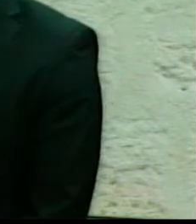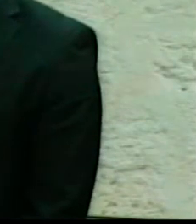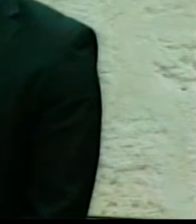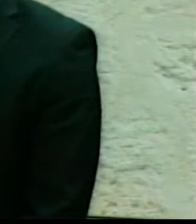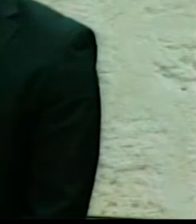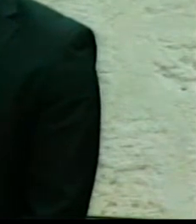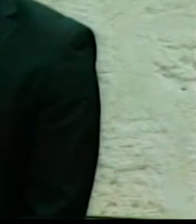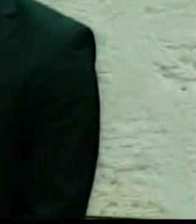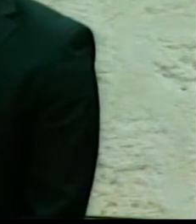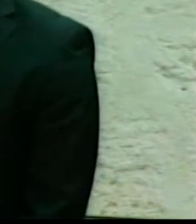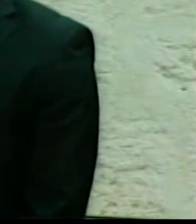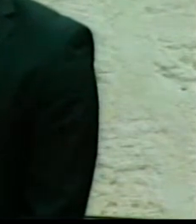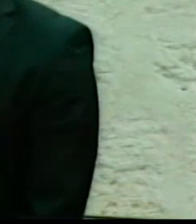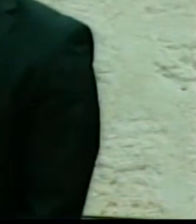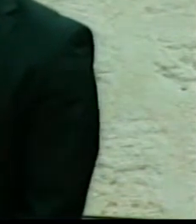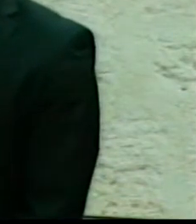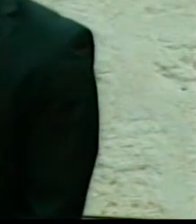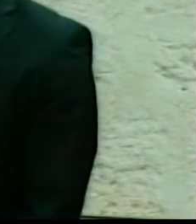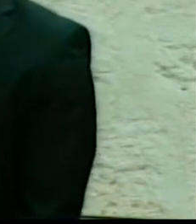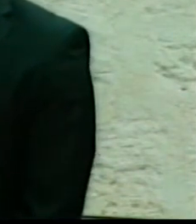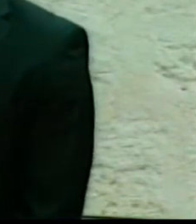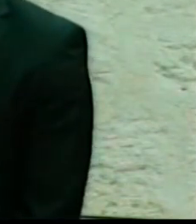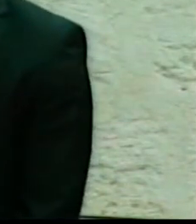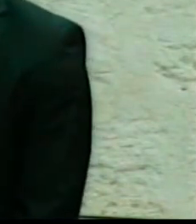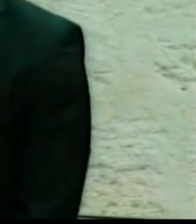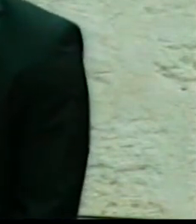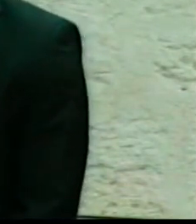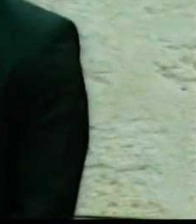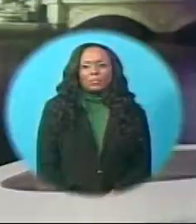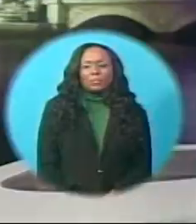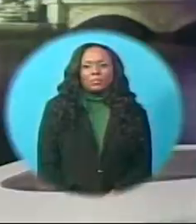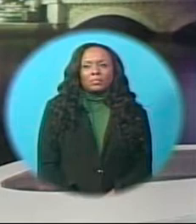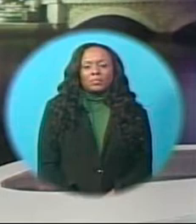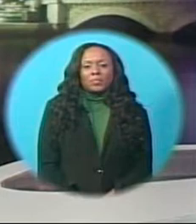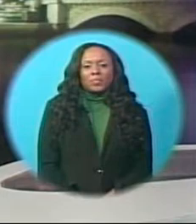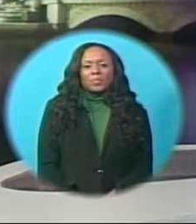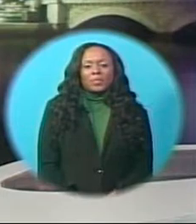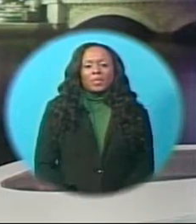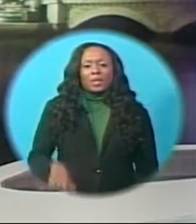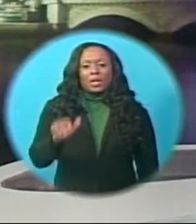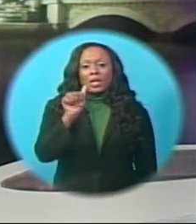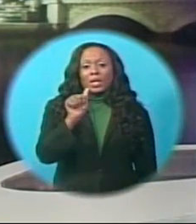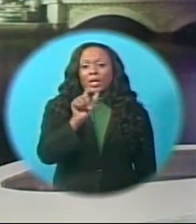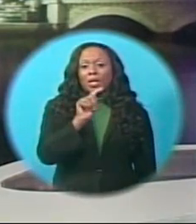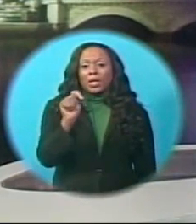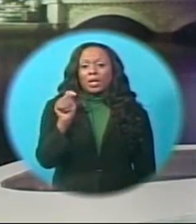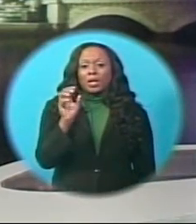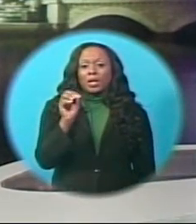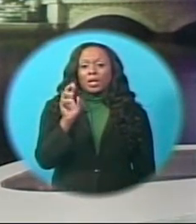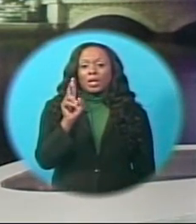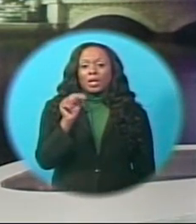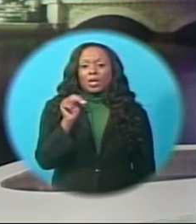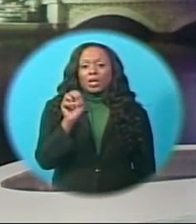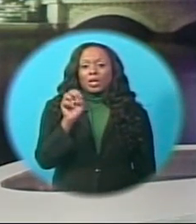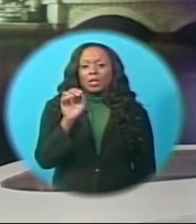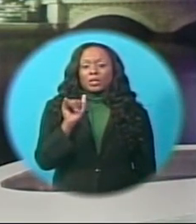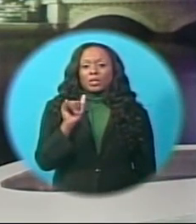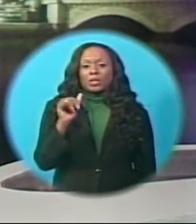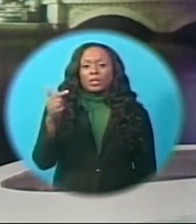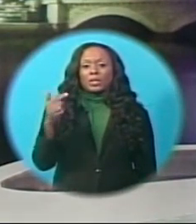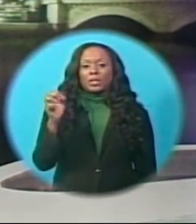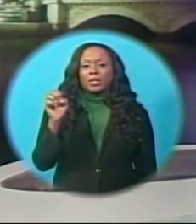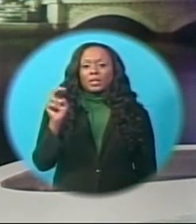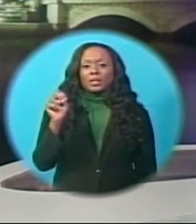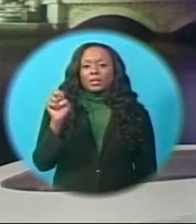we have it stated in this country. And I think that government has to be complimented for that. It is nothing new. This was the refrain